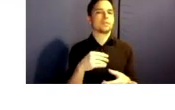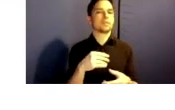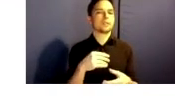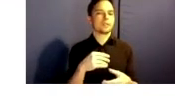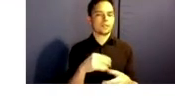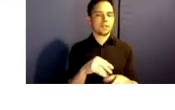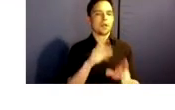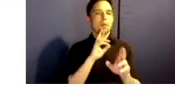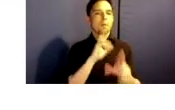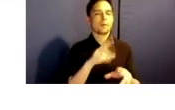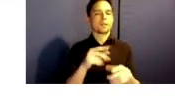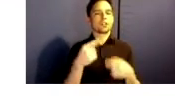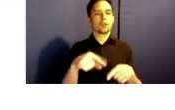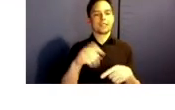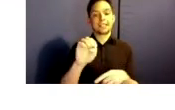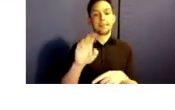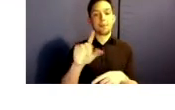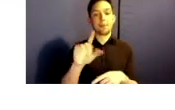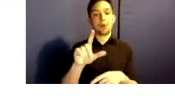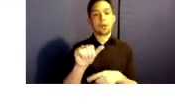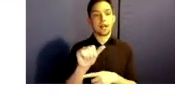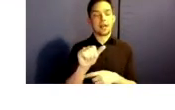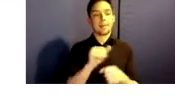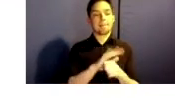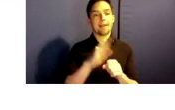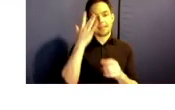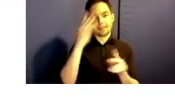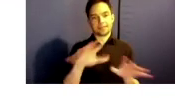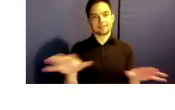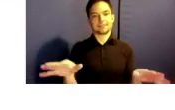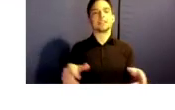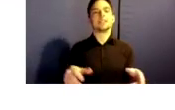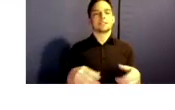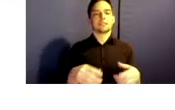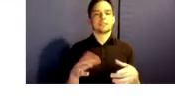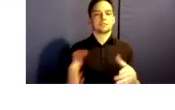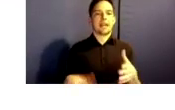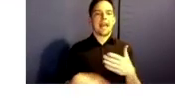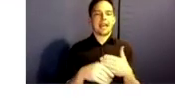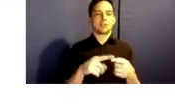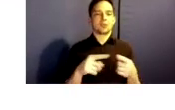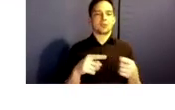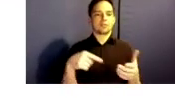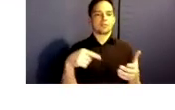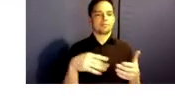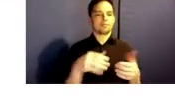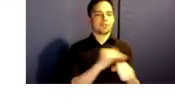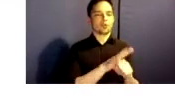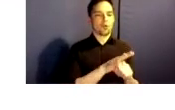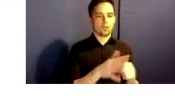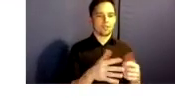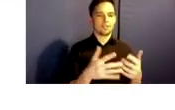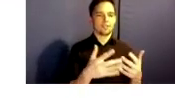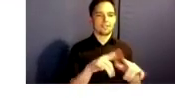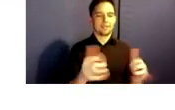response during the Ebola pandemic compared to the current pandemic that we find ourselves in. So in Sierra